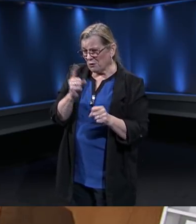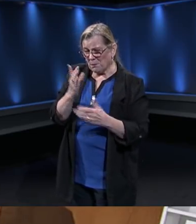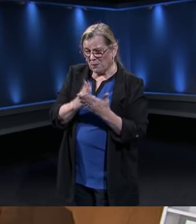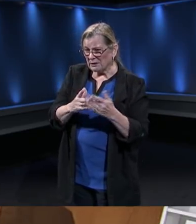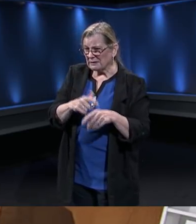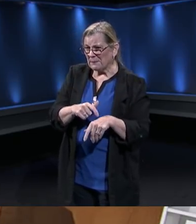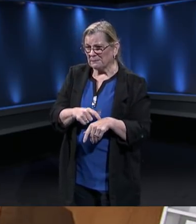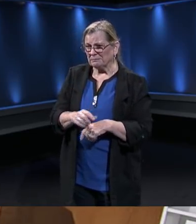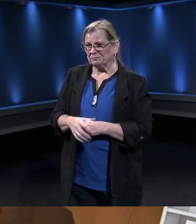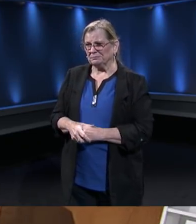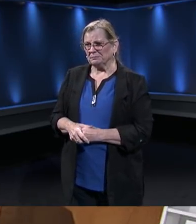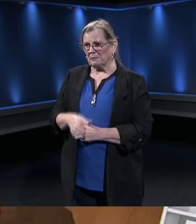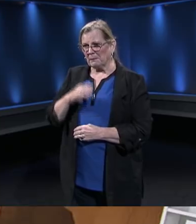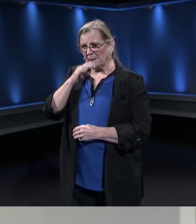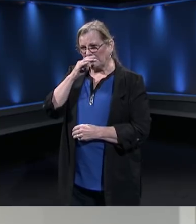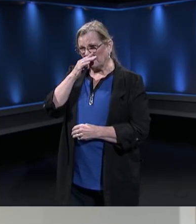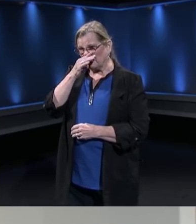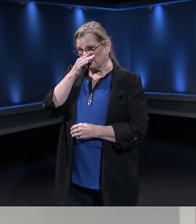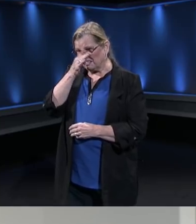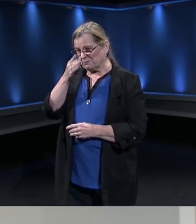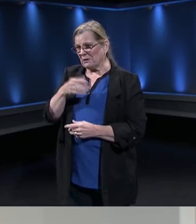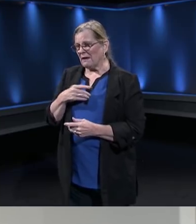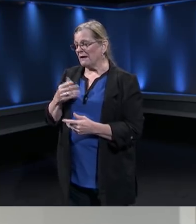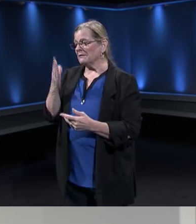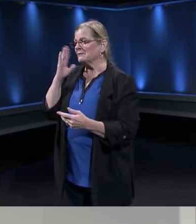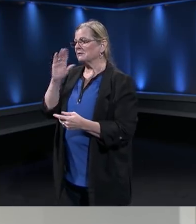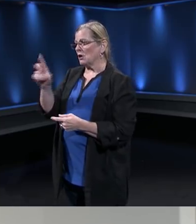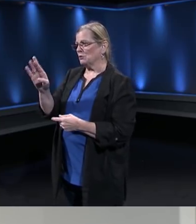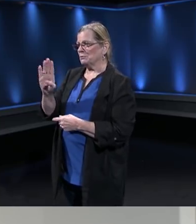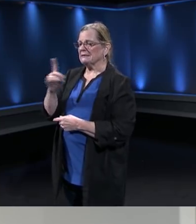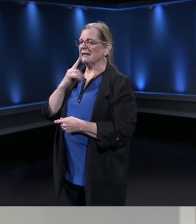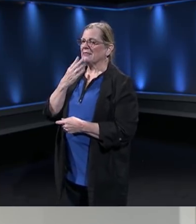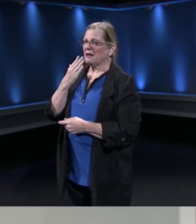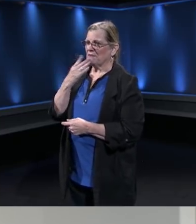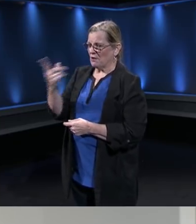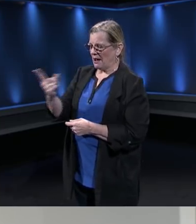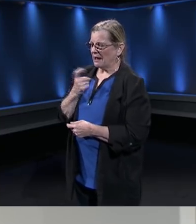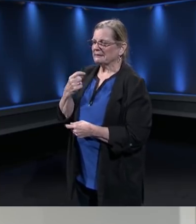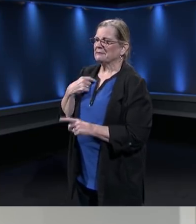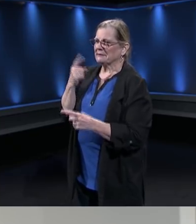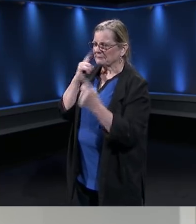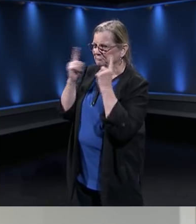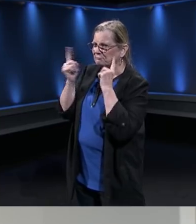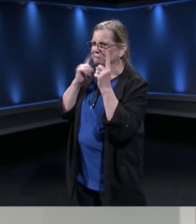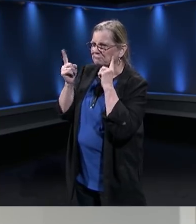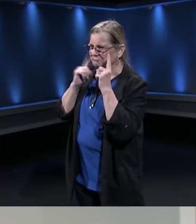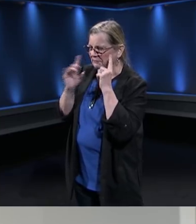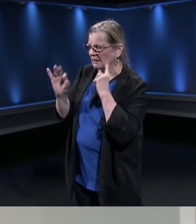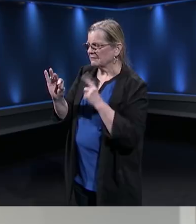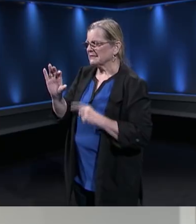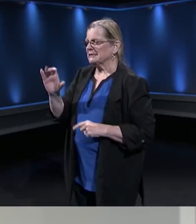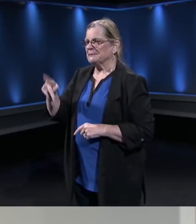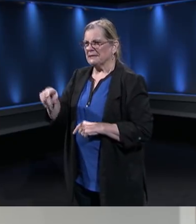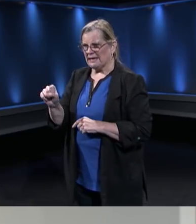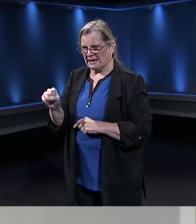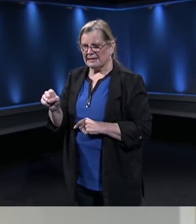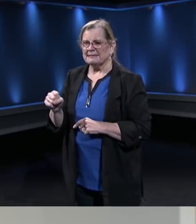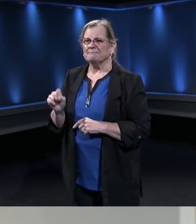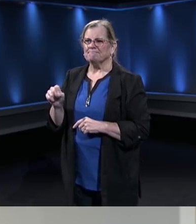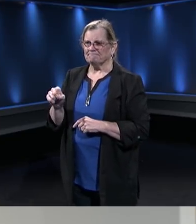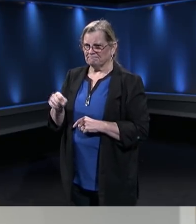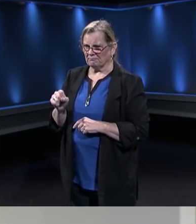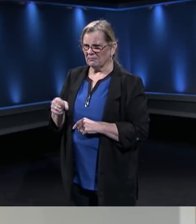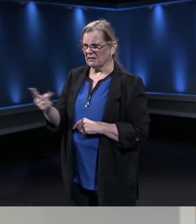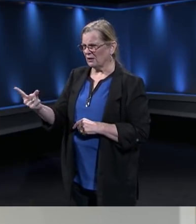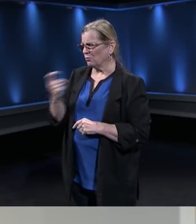No, thank you for that question, caller. I know that's a question that we're hearing in Fairfax County Public Schools, and I know it's a question going